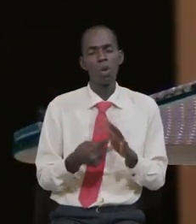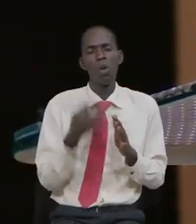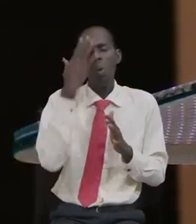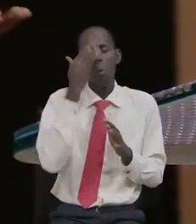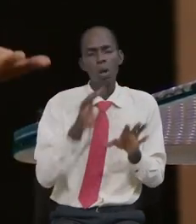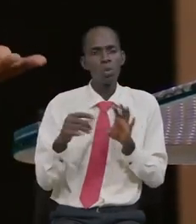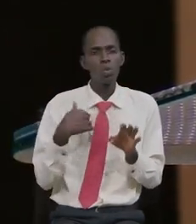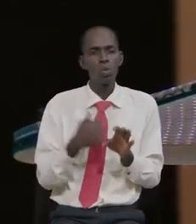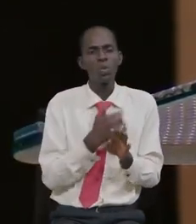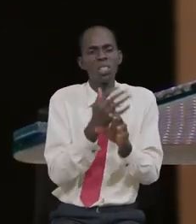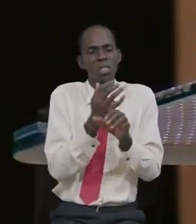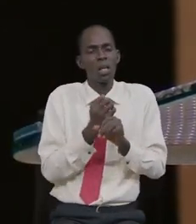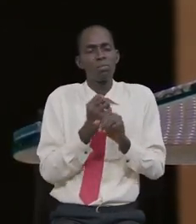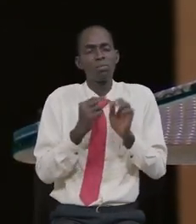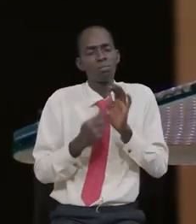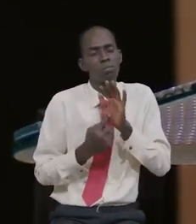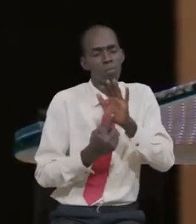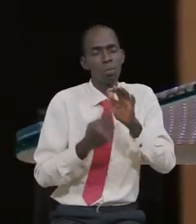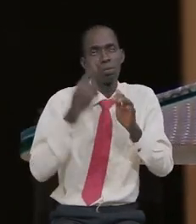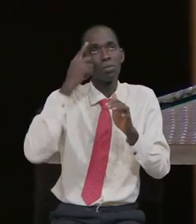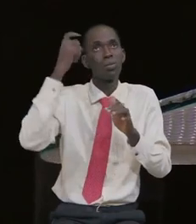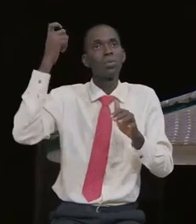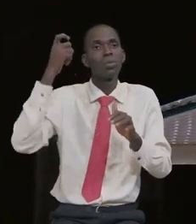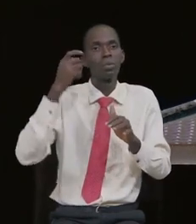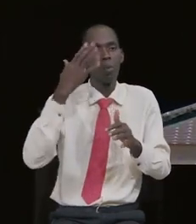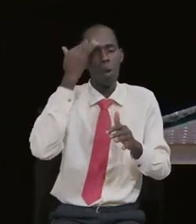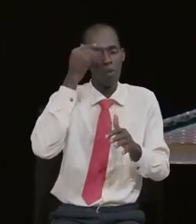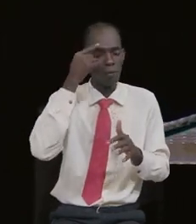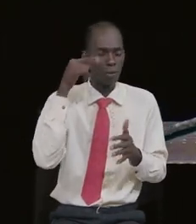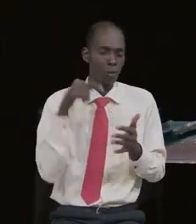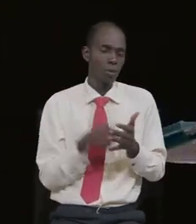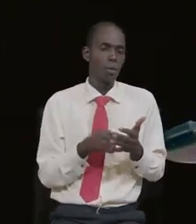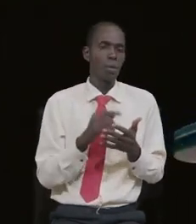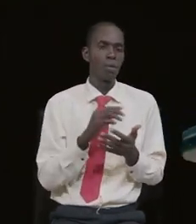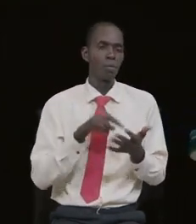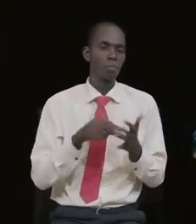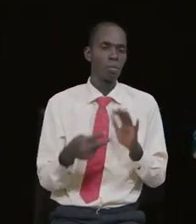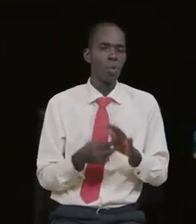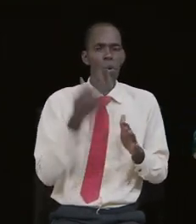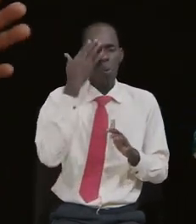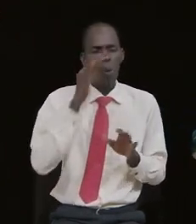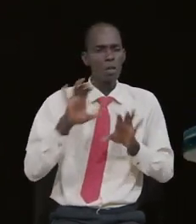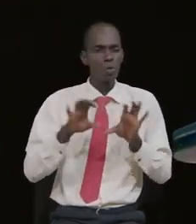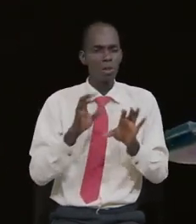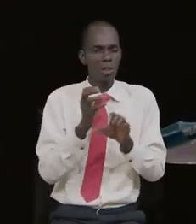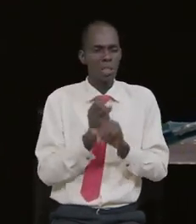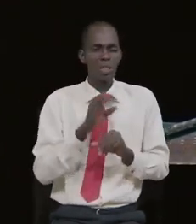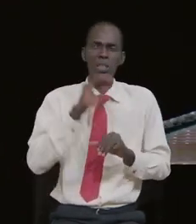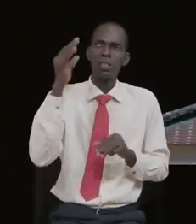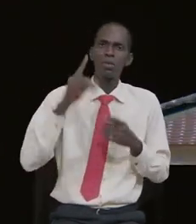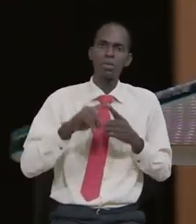revelation? For this purpose. Why do we have the grace to endure? For this purpose. Why do we